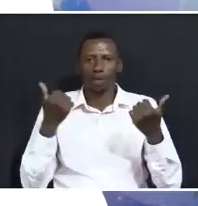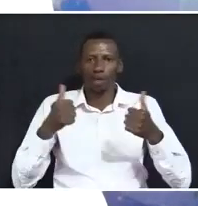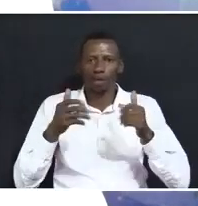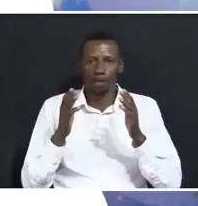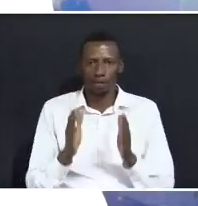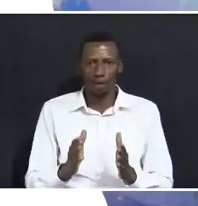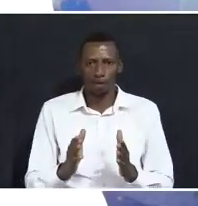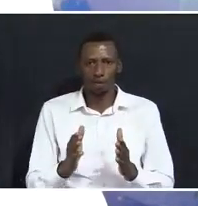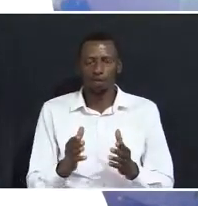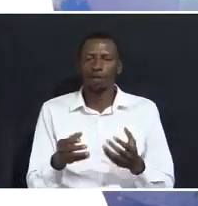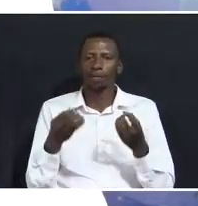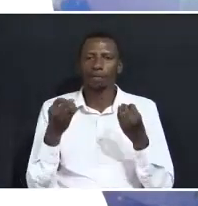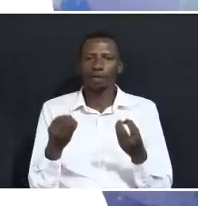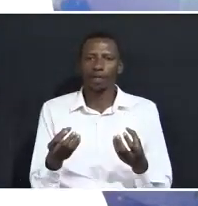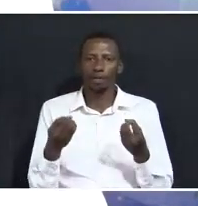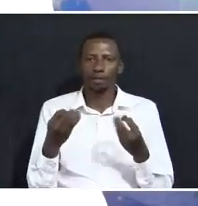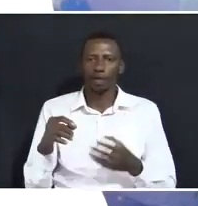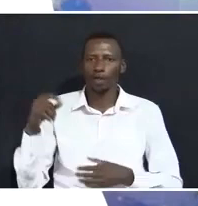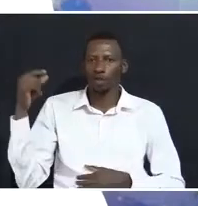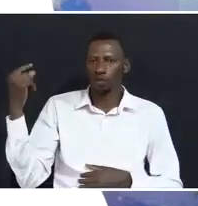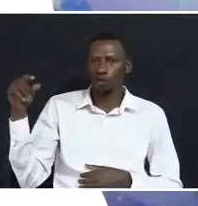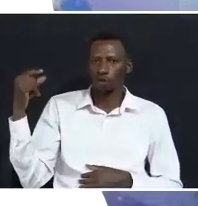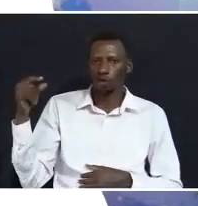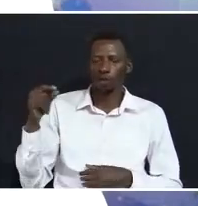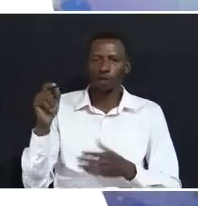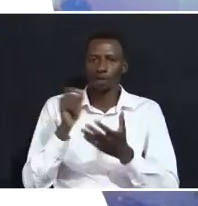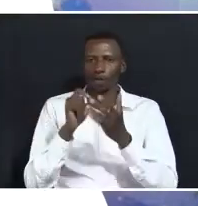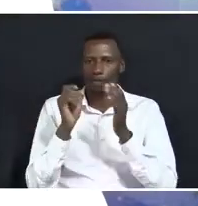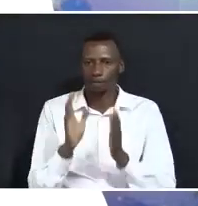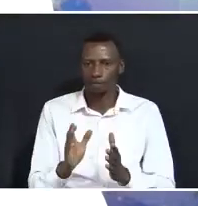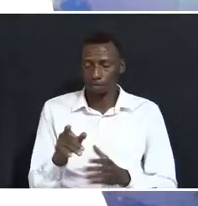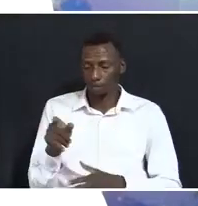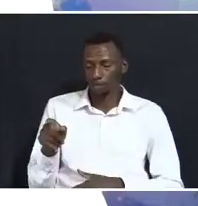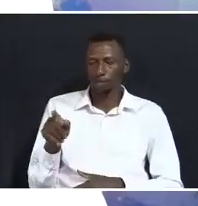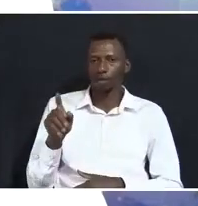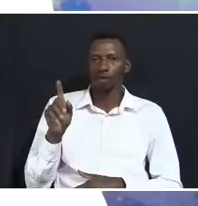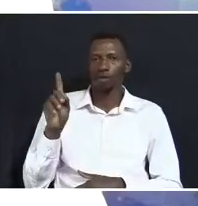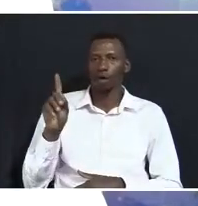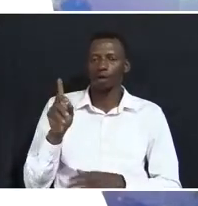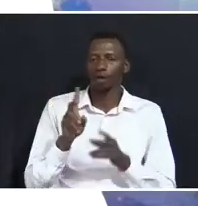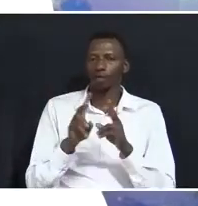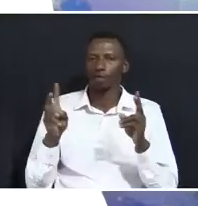Of the many gospel writers, Luke is one of the very nice pieces,